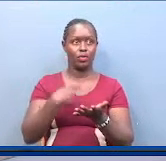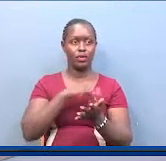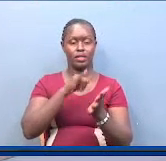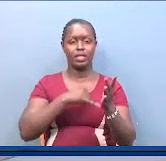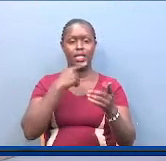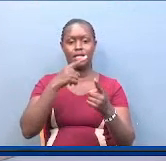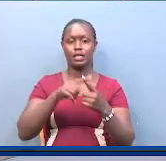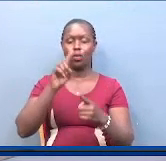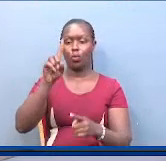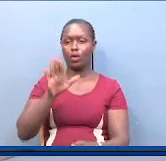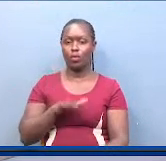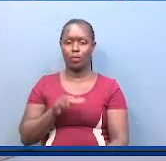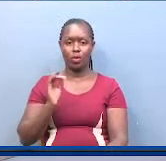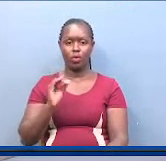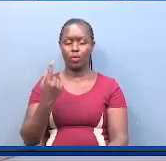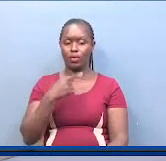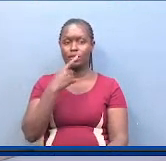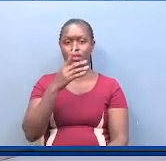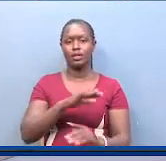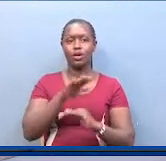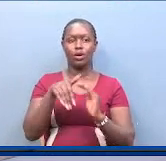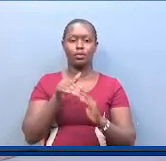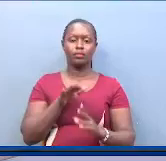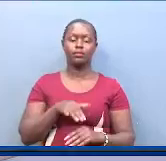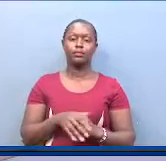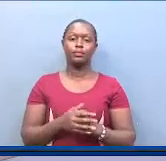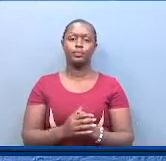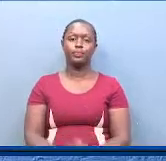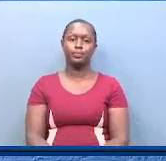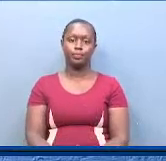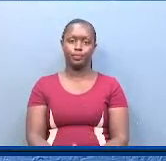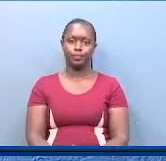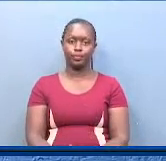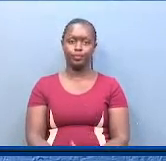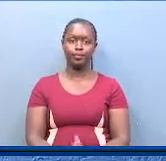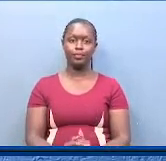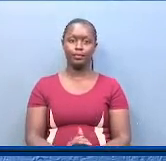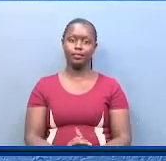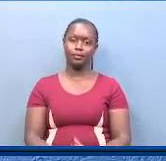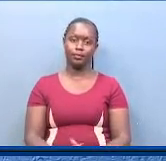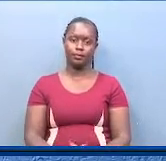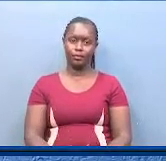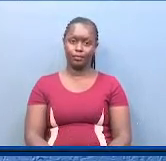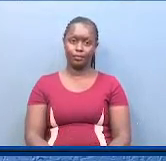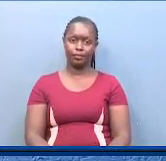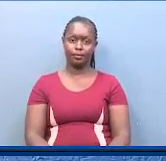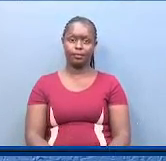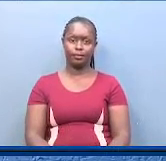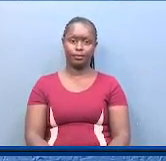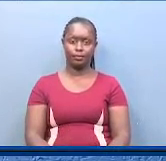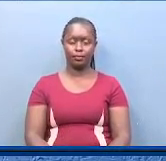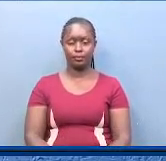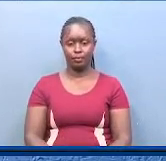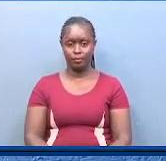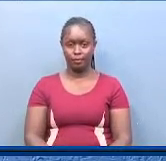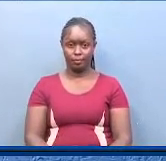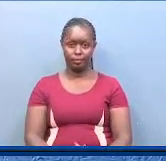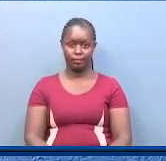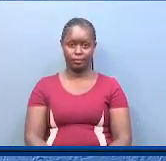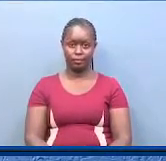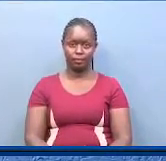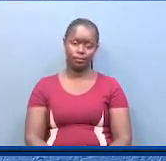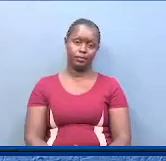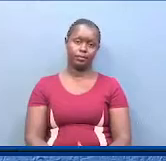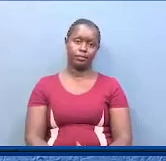Moja, we are saying Mama Wote. What we want to do, there's a Hustler Fund, 50 billion shillings. Half of that is for women. 25 billion a